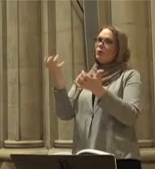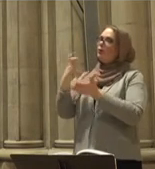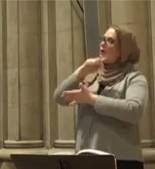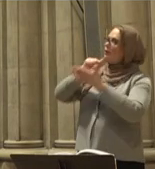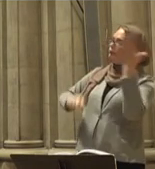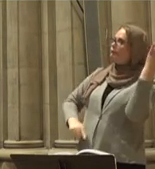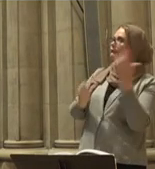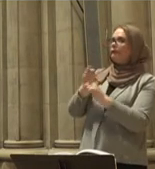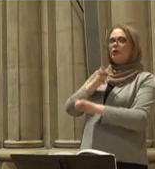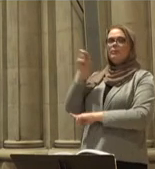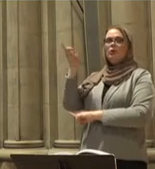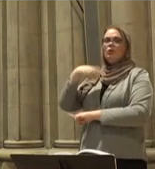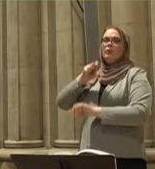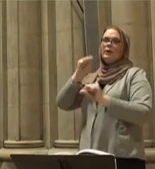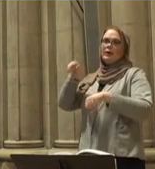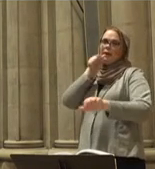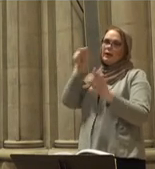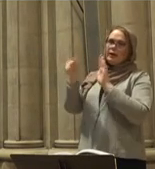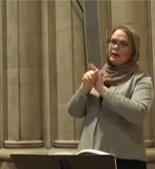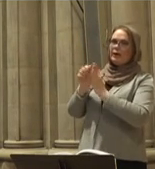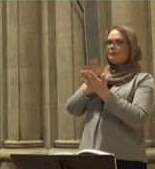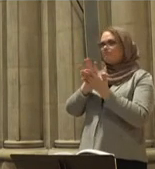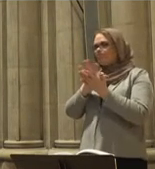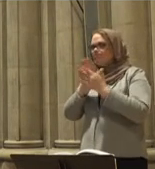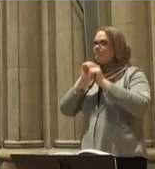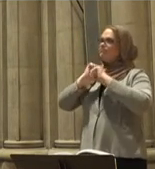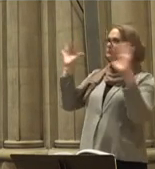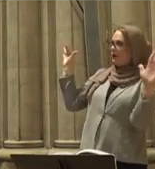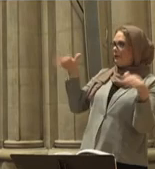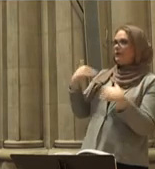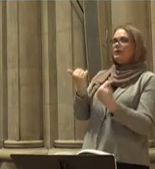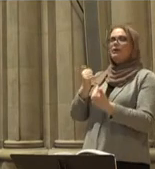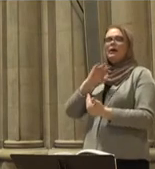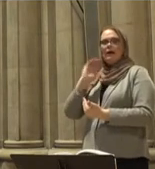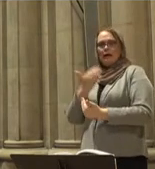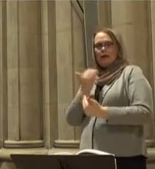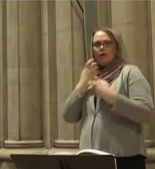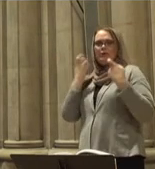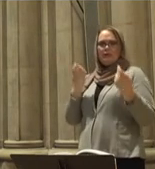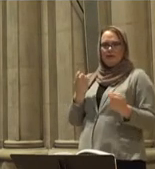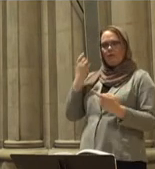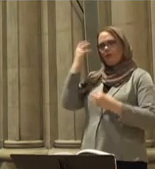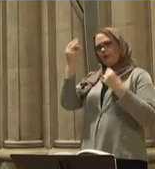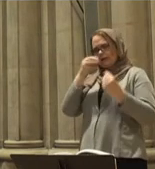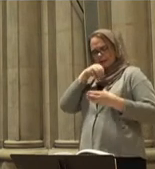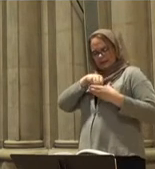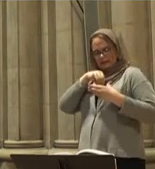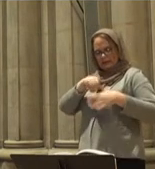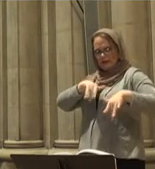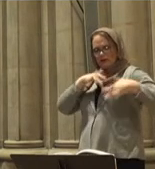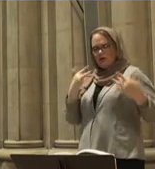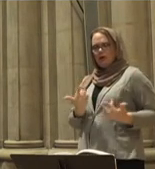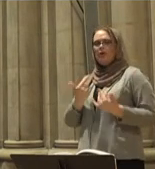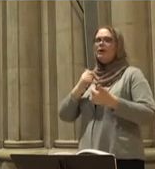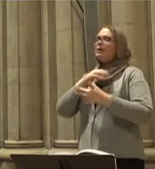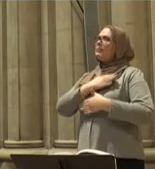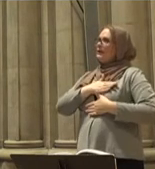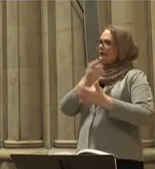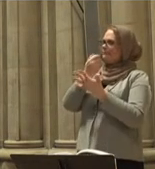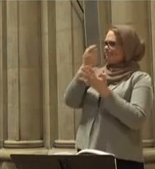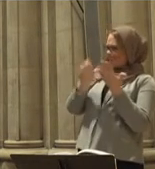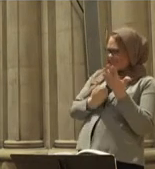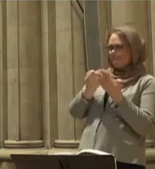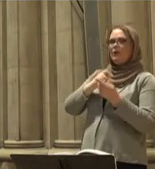hid. Cleanse the thoughts of our hearts by the inspiration of your Holy Spirit, that we